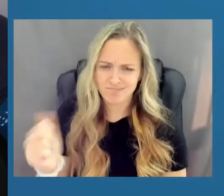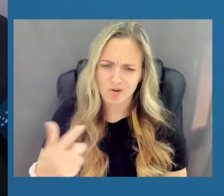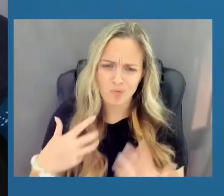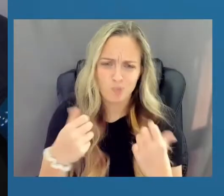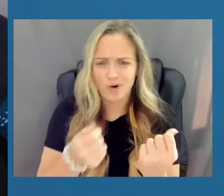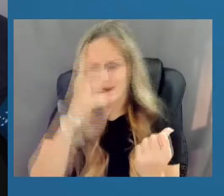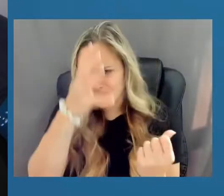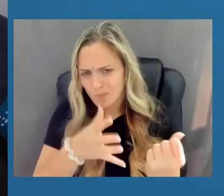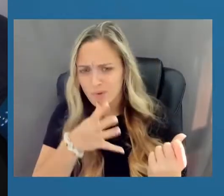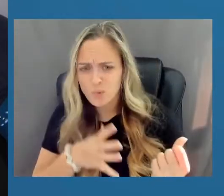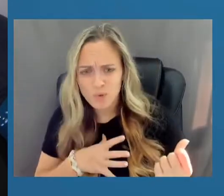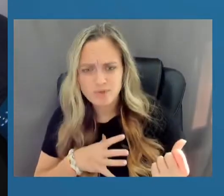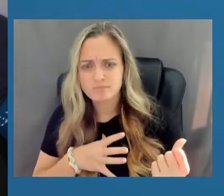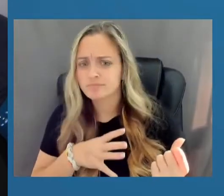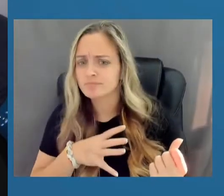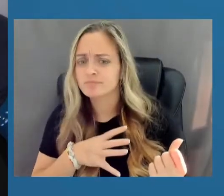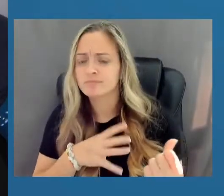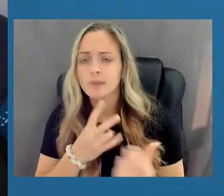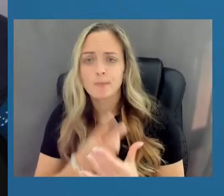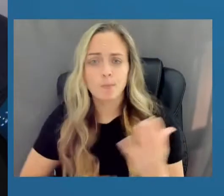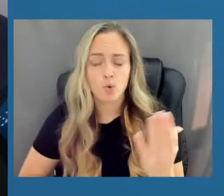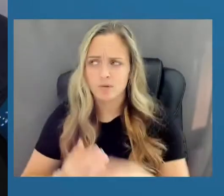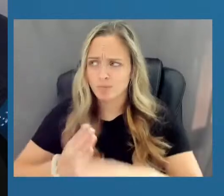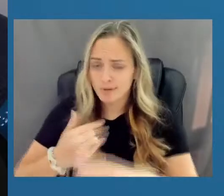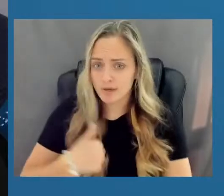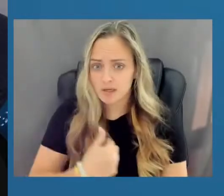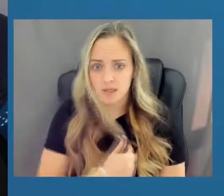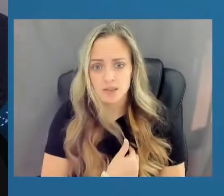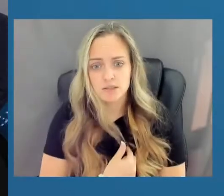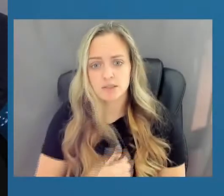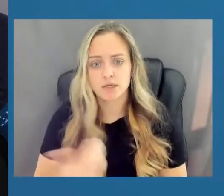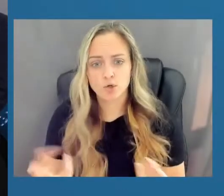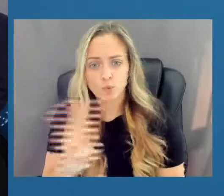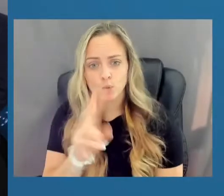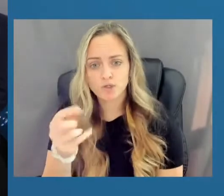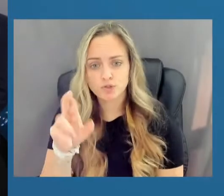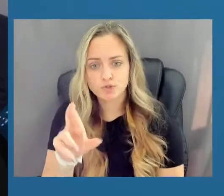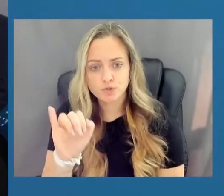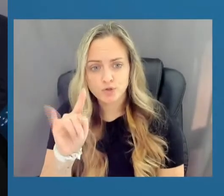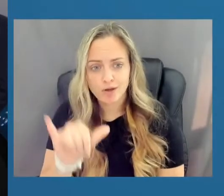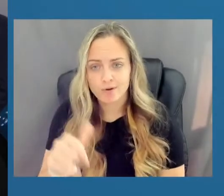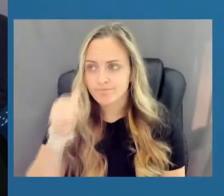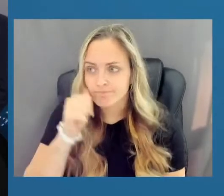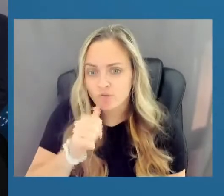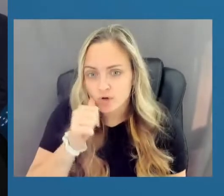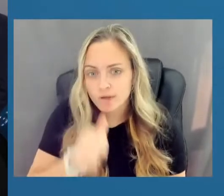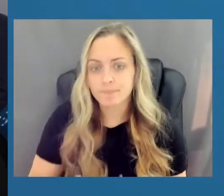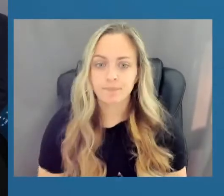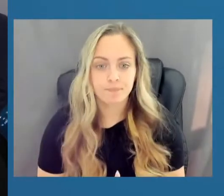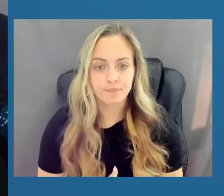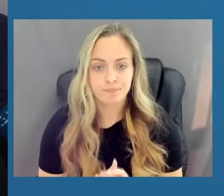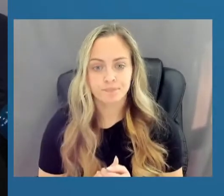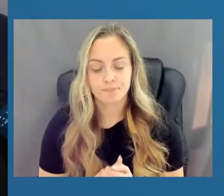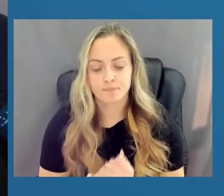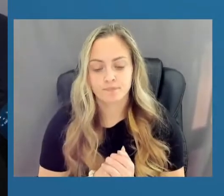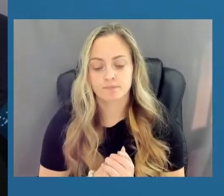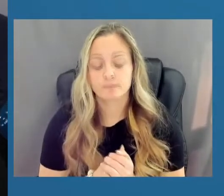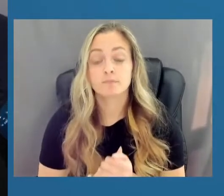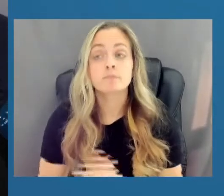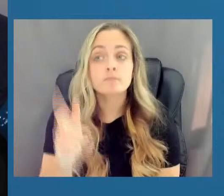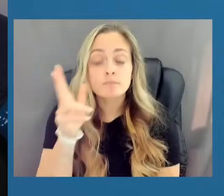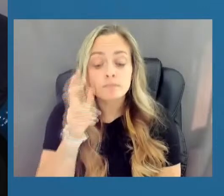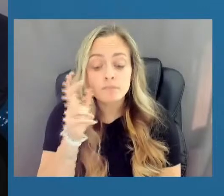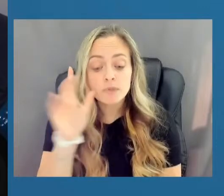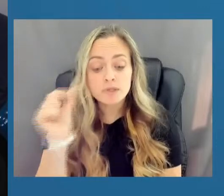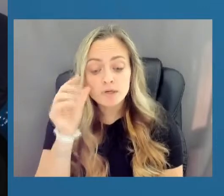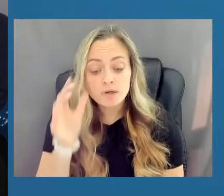women who protect us in Westchester County every day. I was listening to the